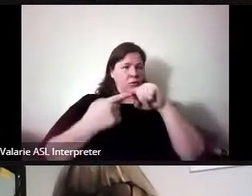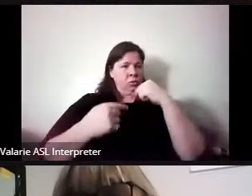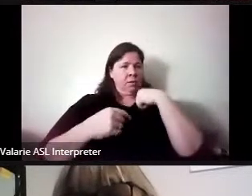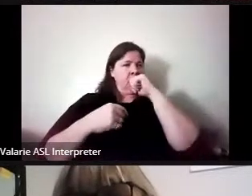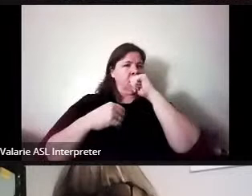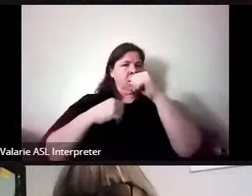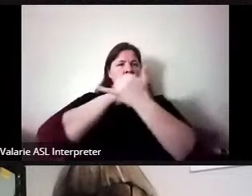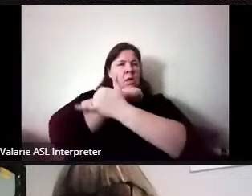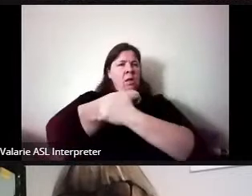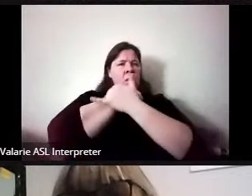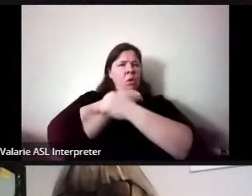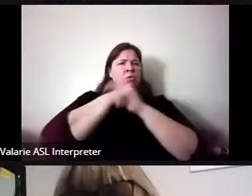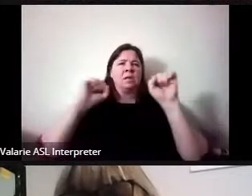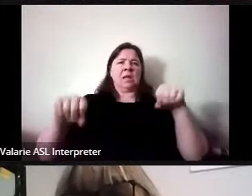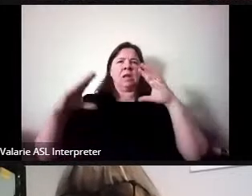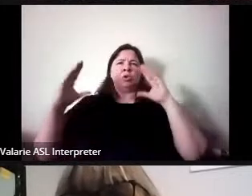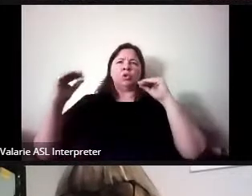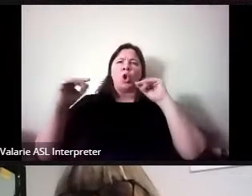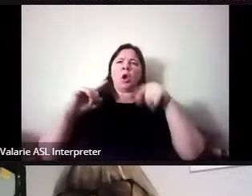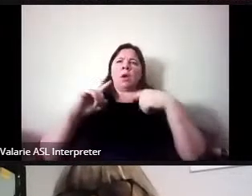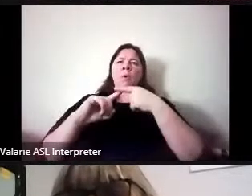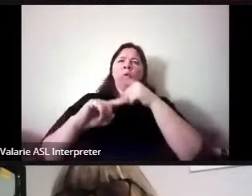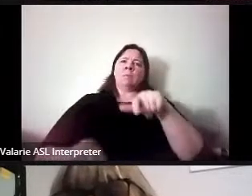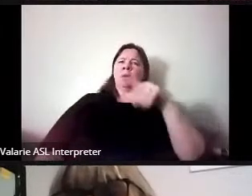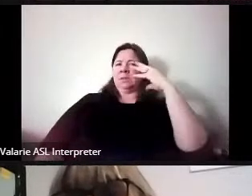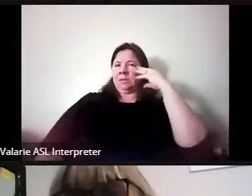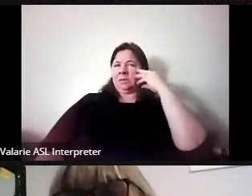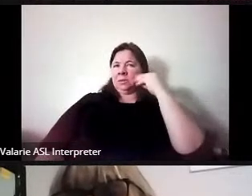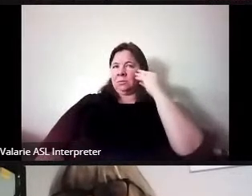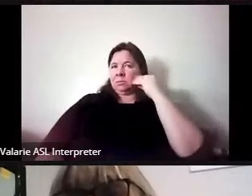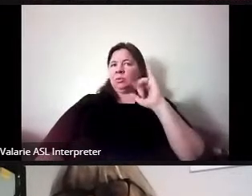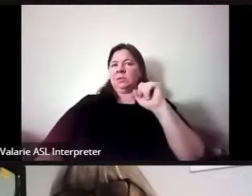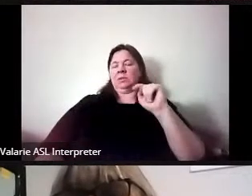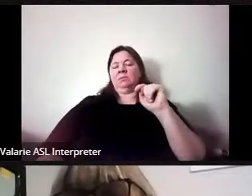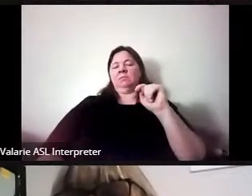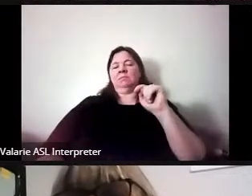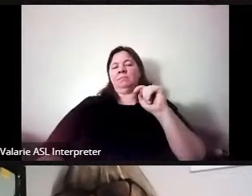you can talk about. It's a country that you have to experience.